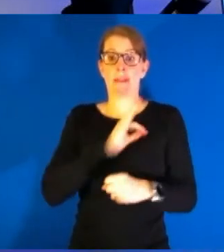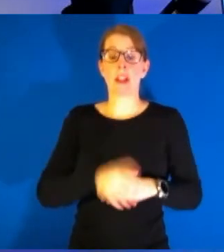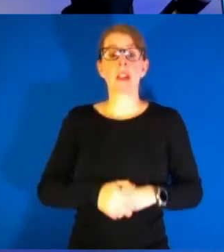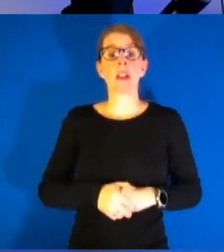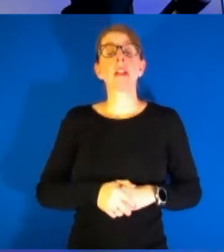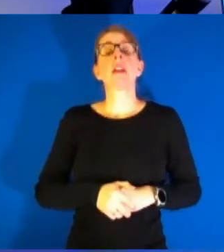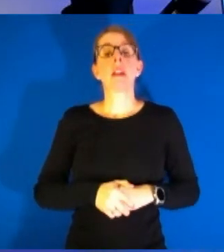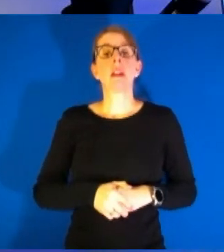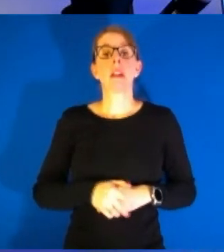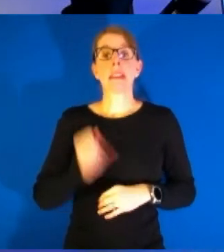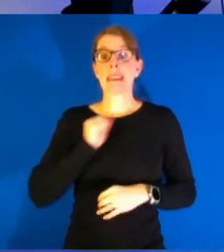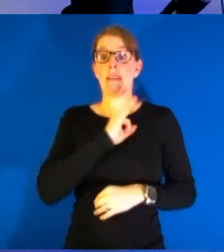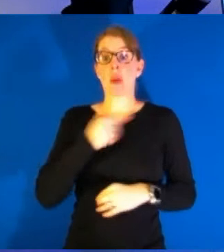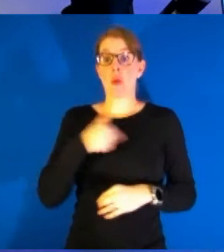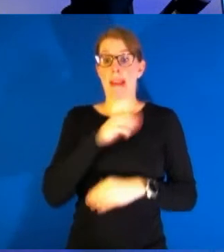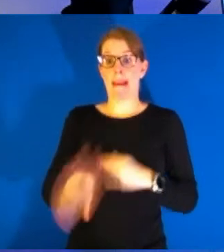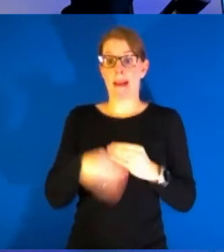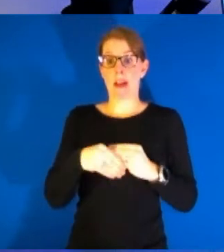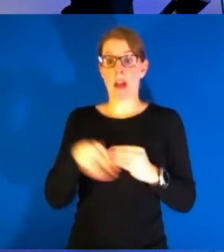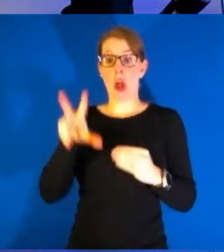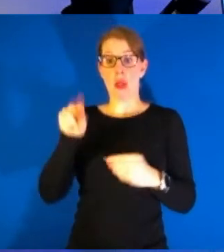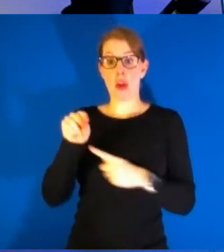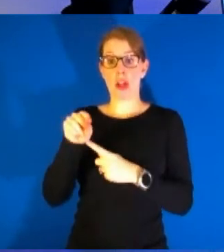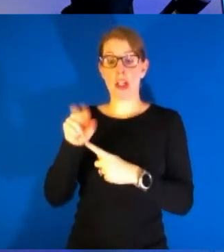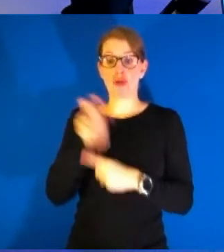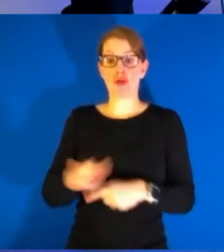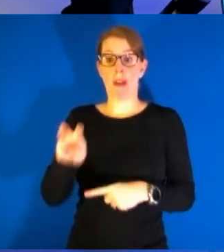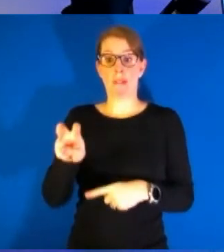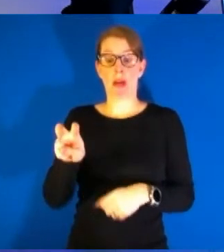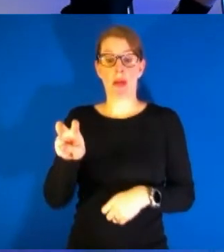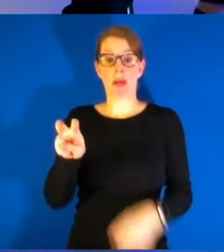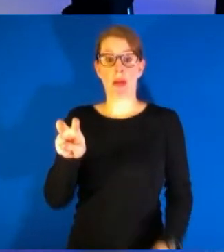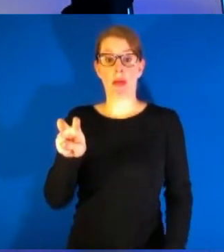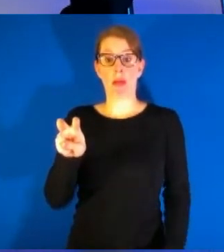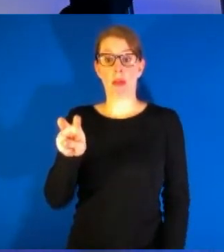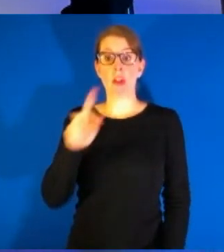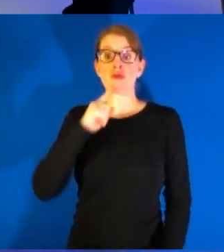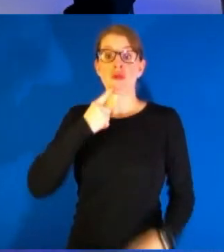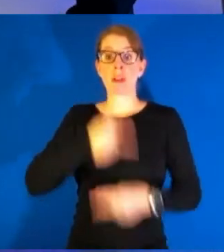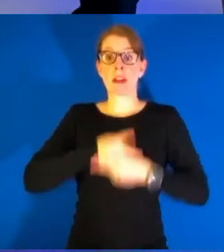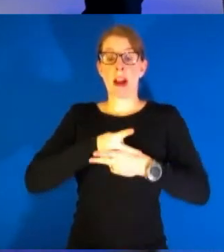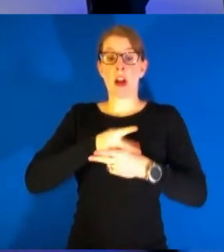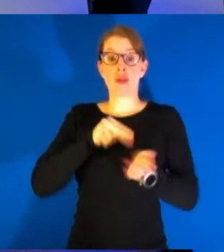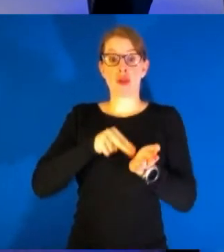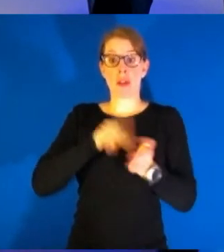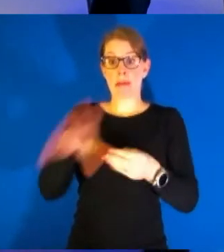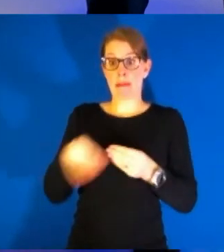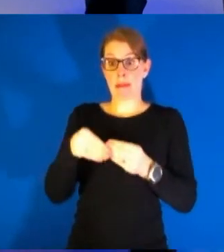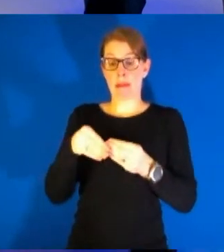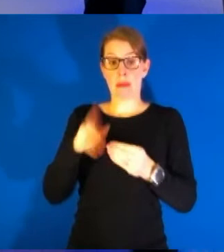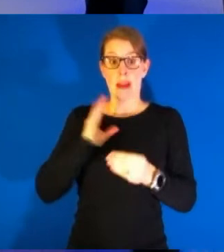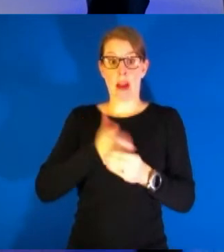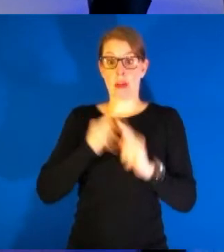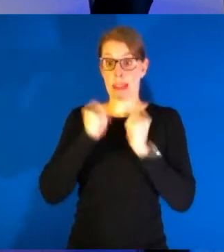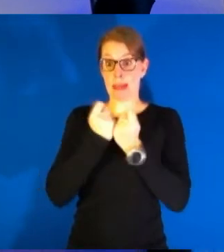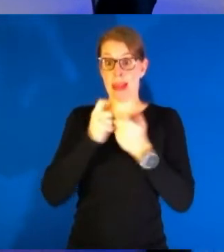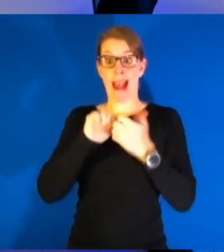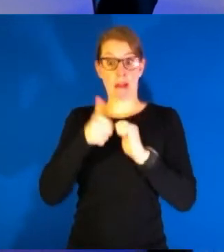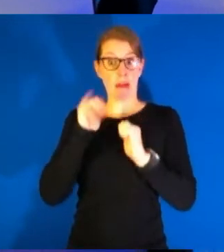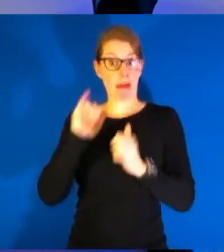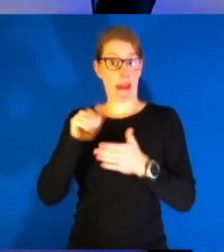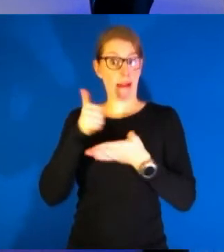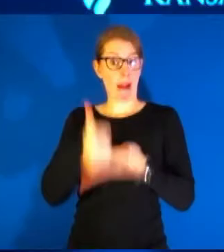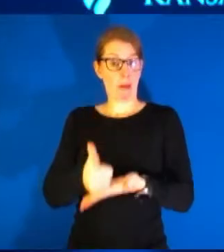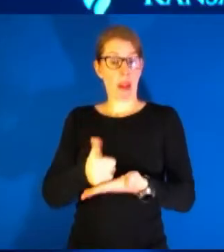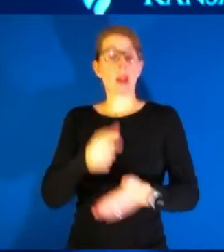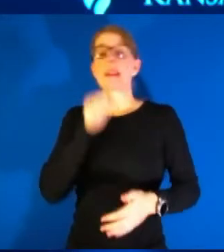added 30 traveling critical care nurses to our team. How is that helping and impacting? Yeah, so not critical care, it's Okay.